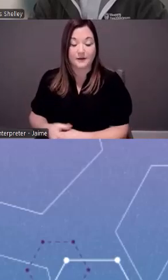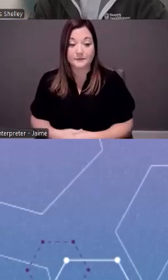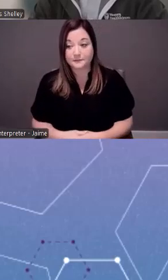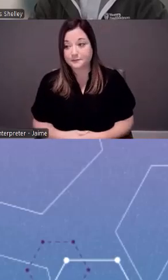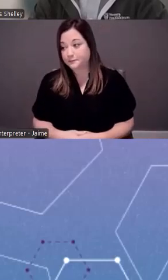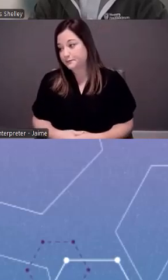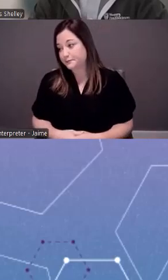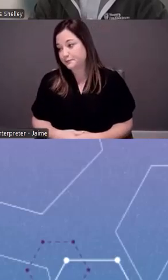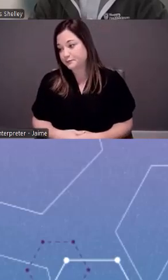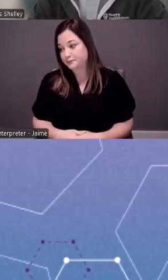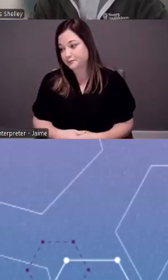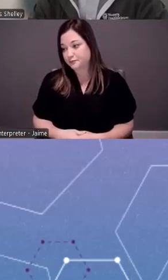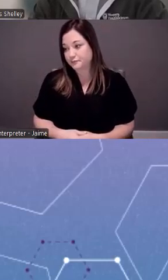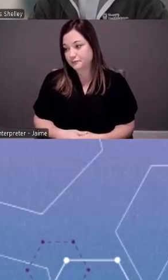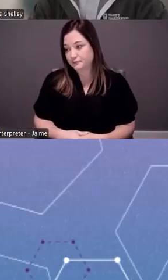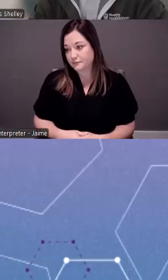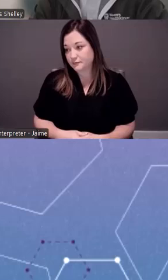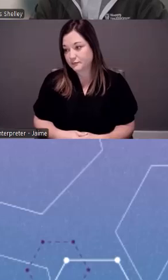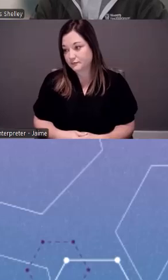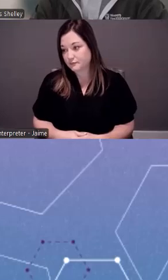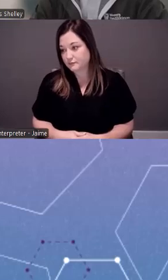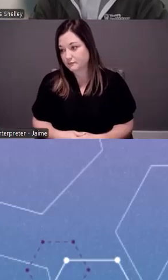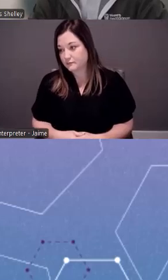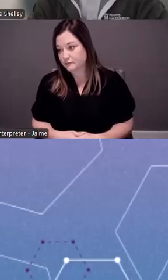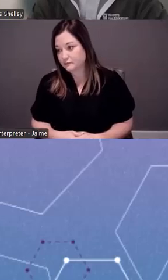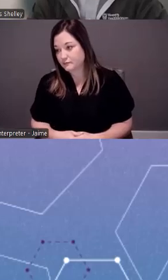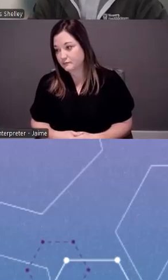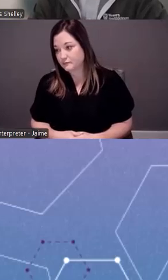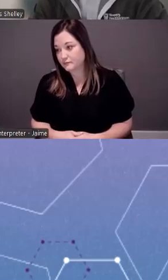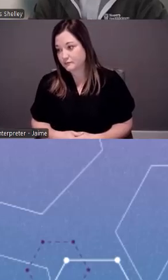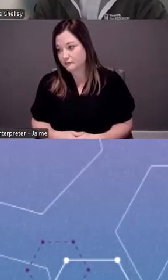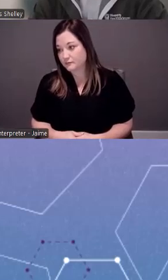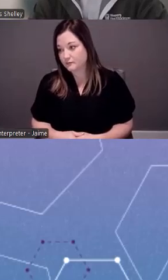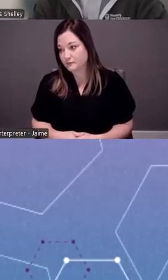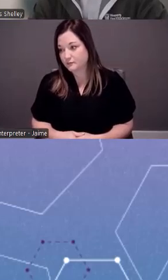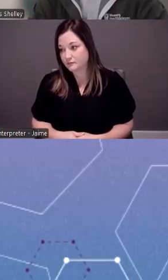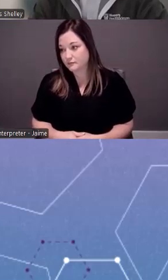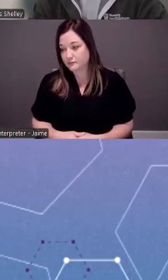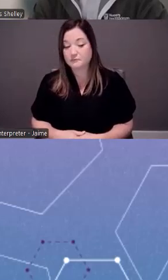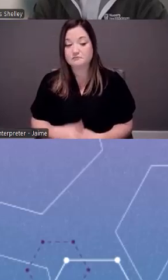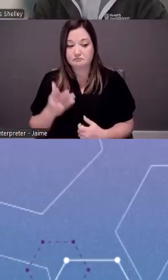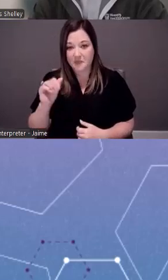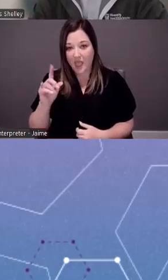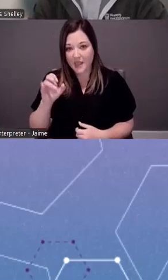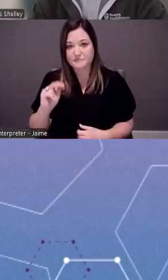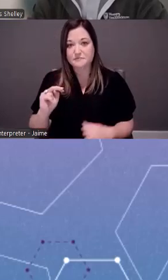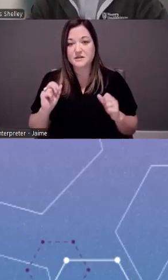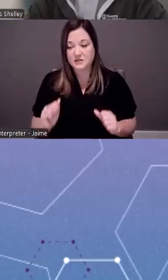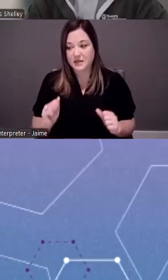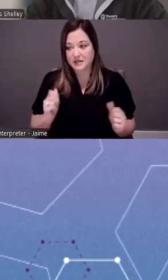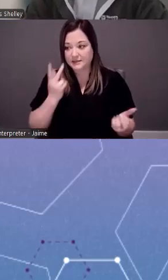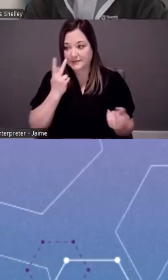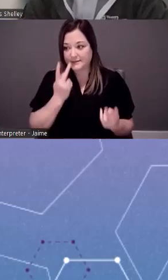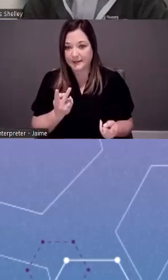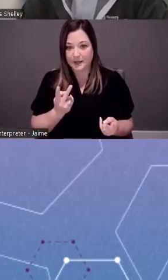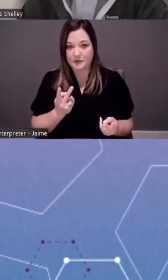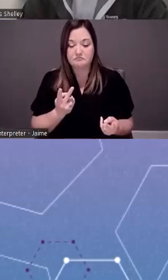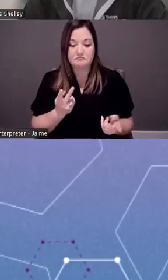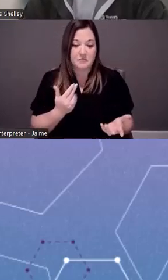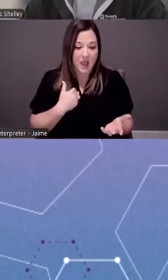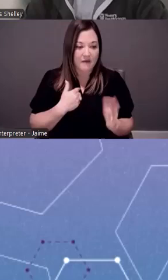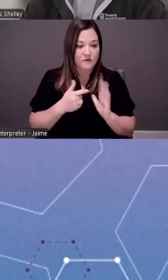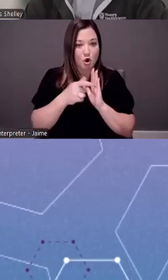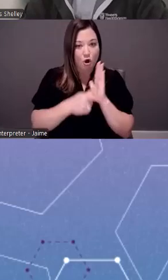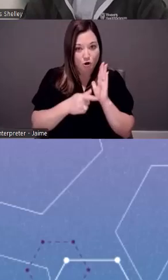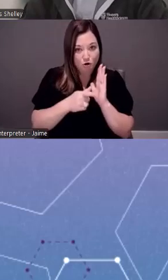And as well, this administrator can also see that there are some articles coming up